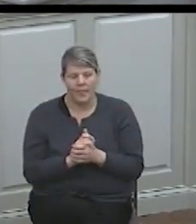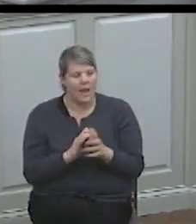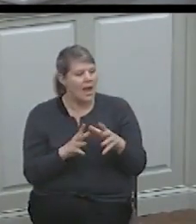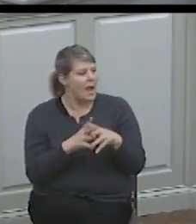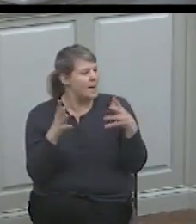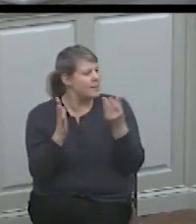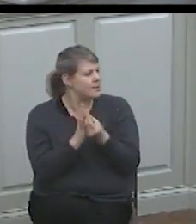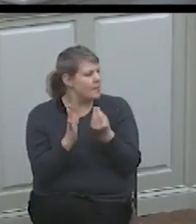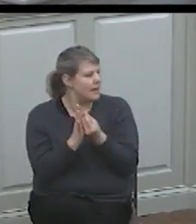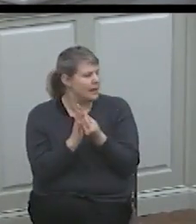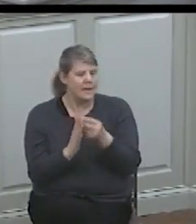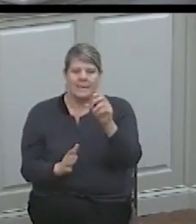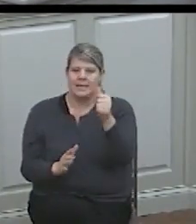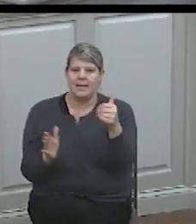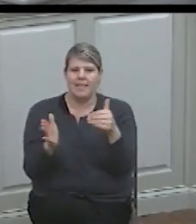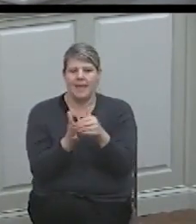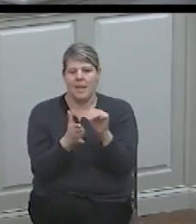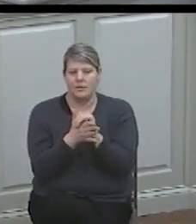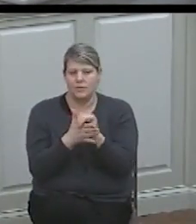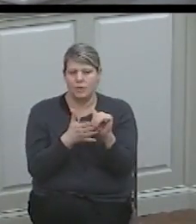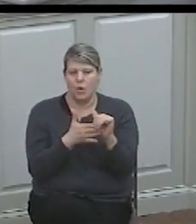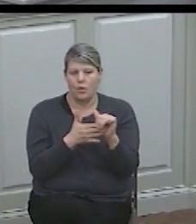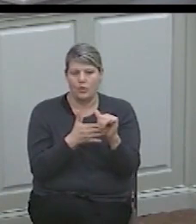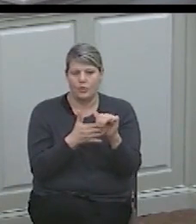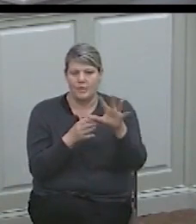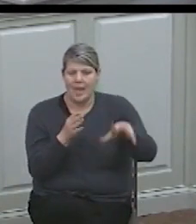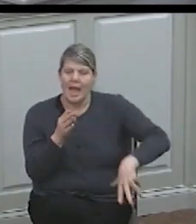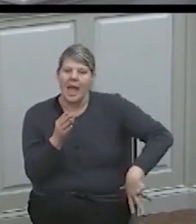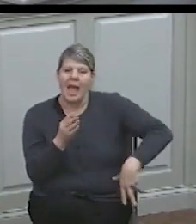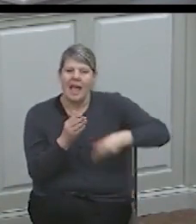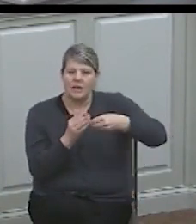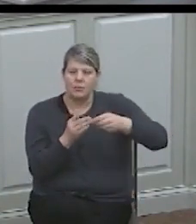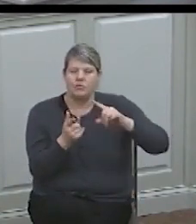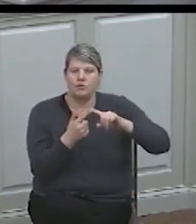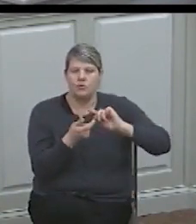how much? $10,000, the extra budget amendment.